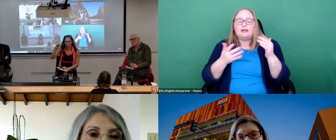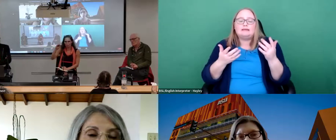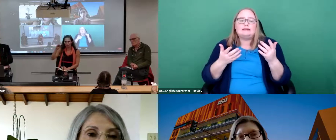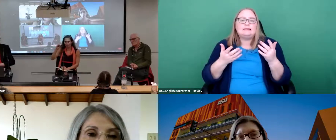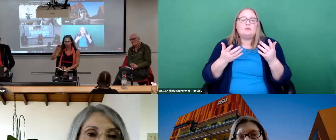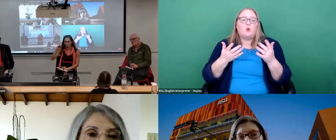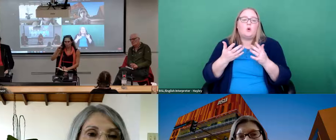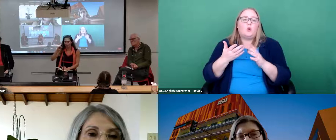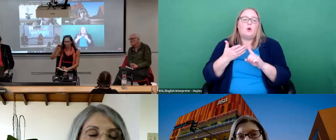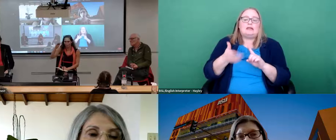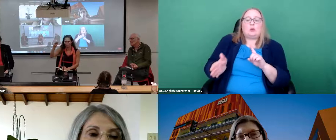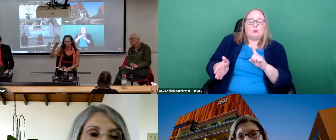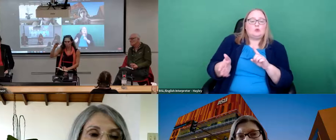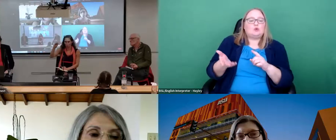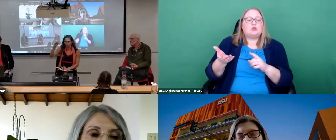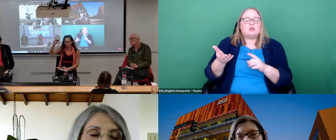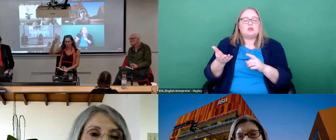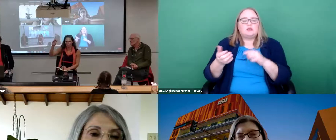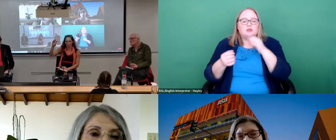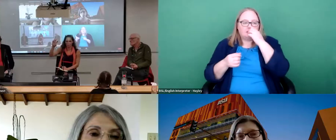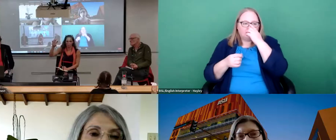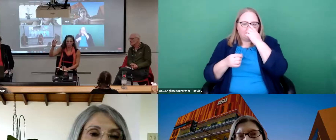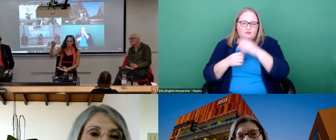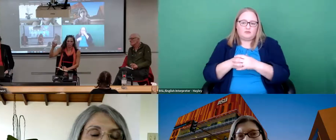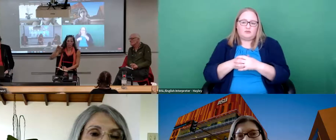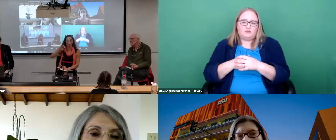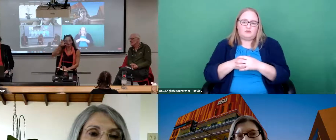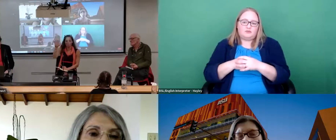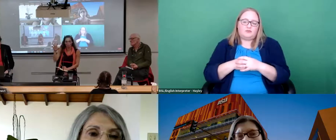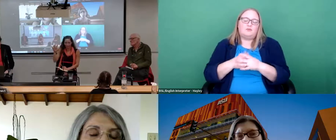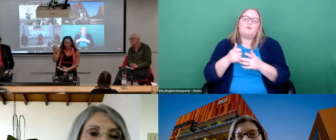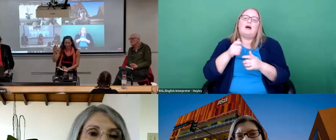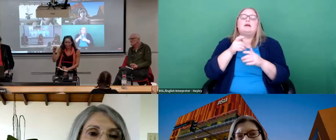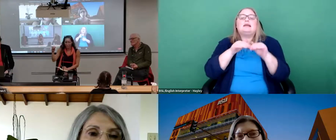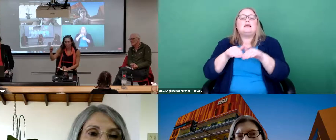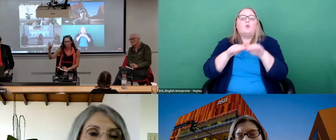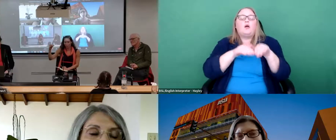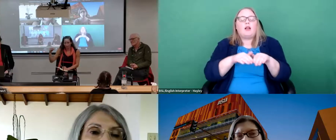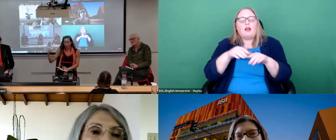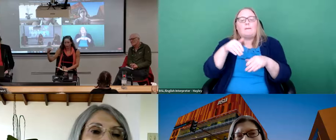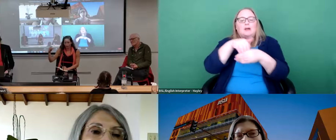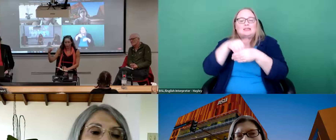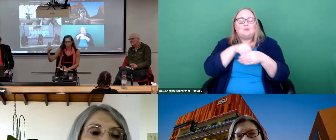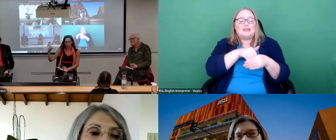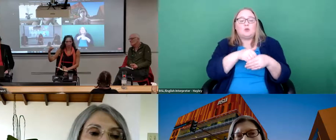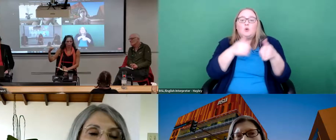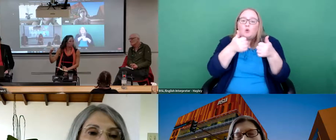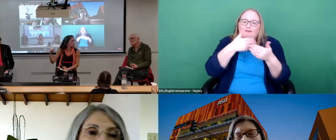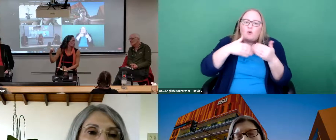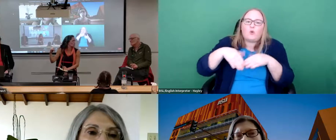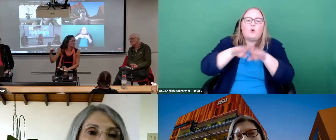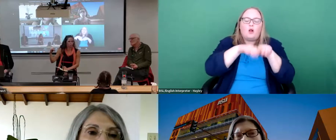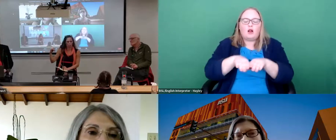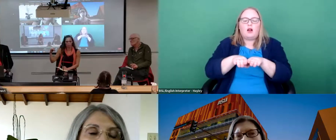this economic, we can't have economic prosperity and equal participation that is good for everybody unless we also think about how